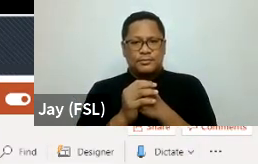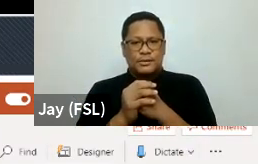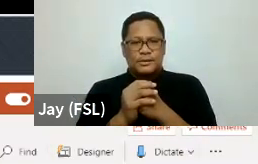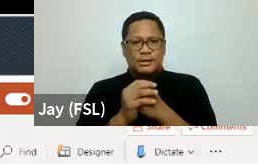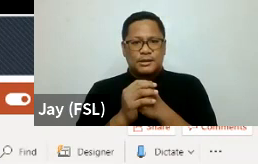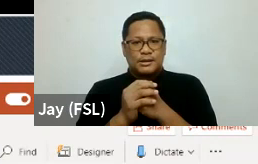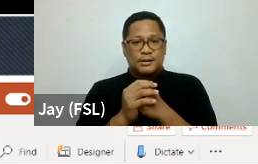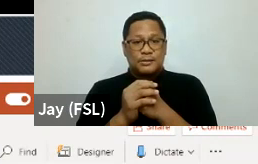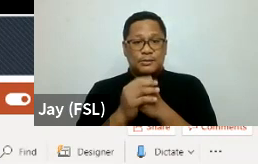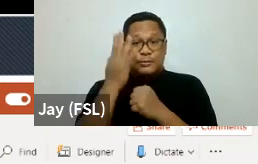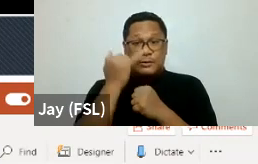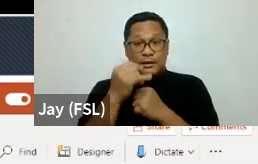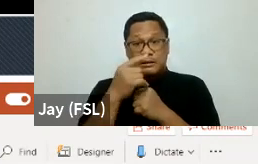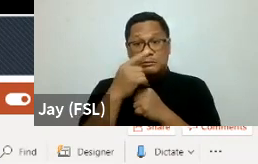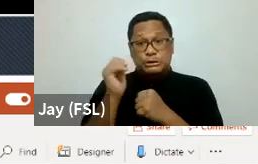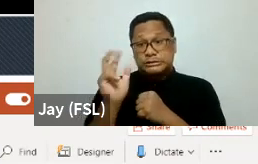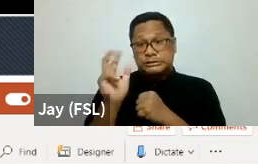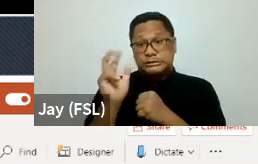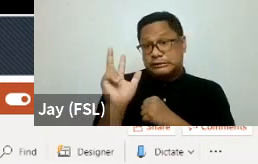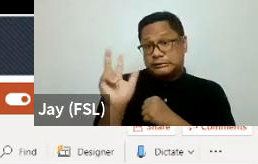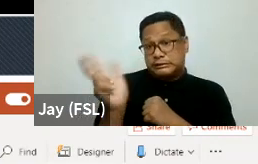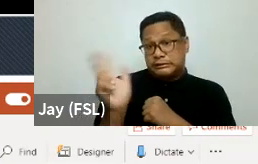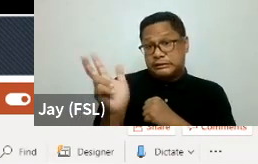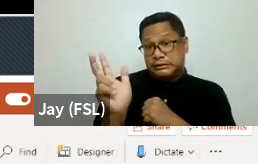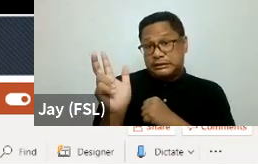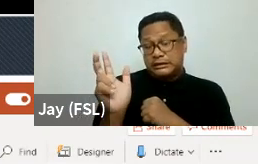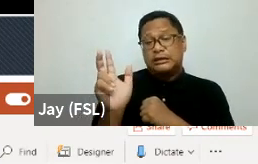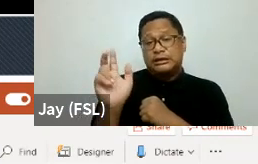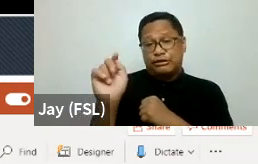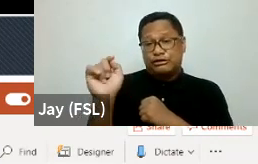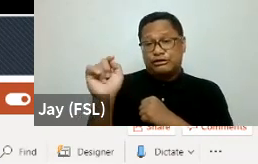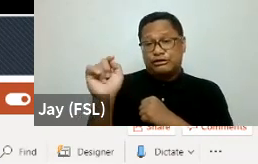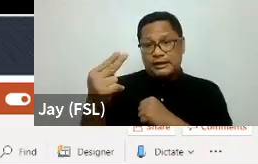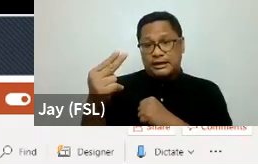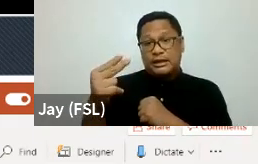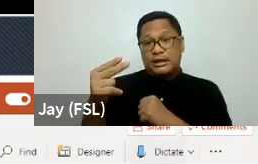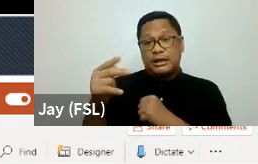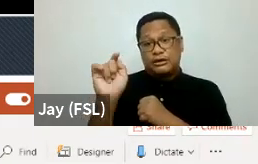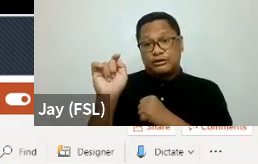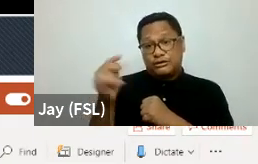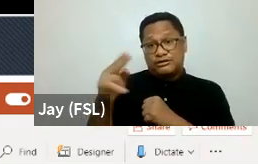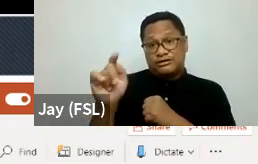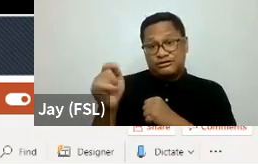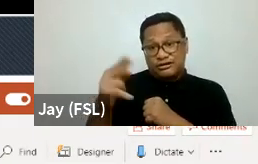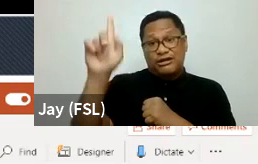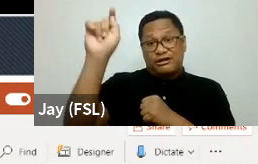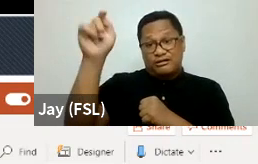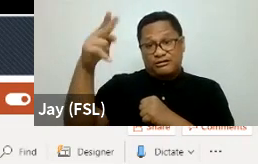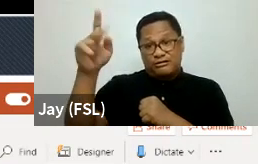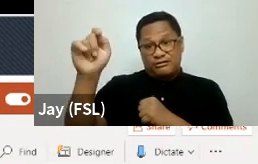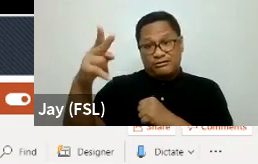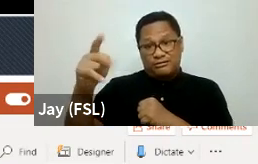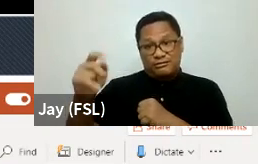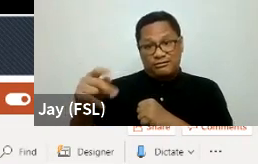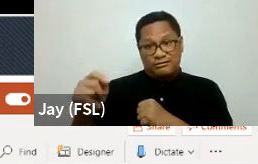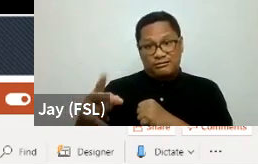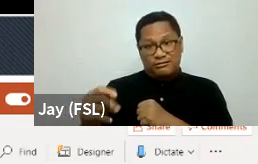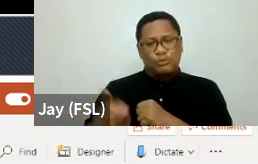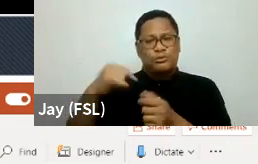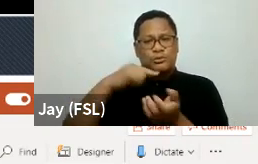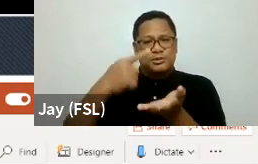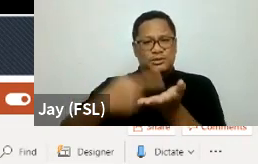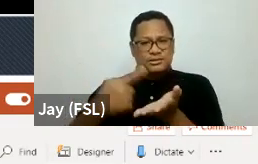Kasi nga 30 weeks tayo dito. Okay, 30 weeks natin bubunuin itong topic na to.